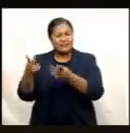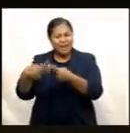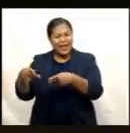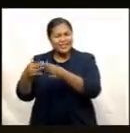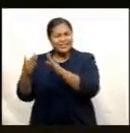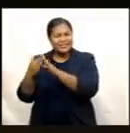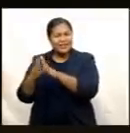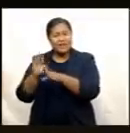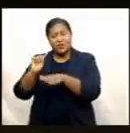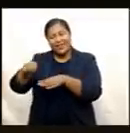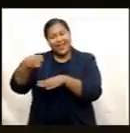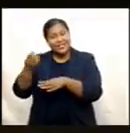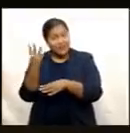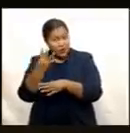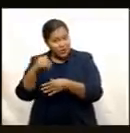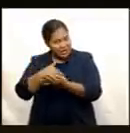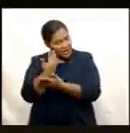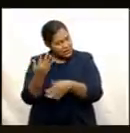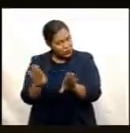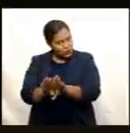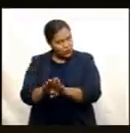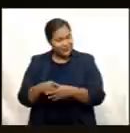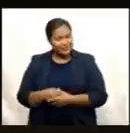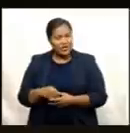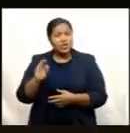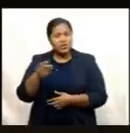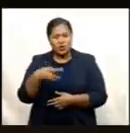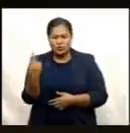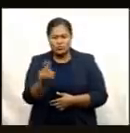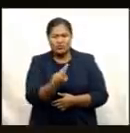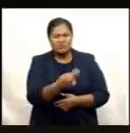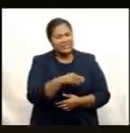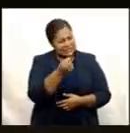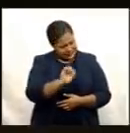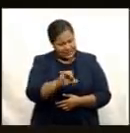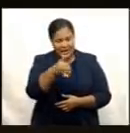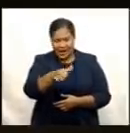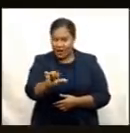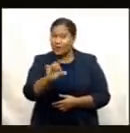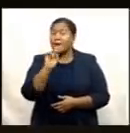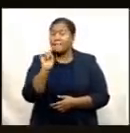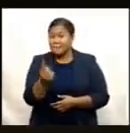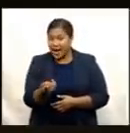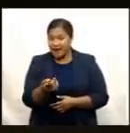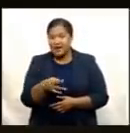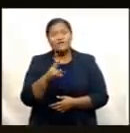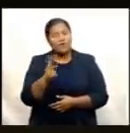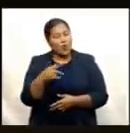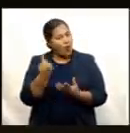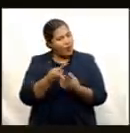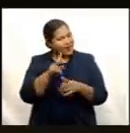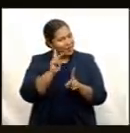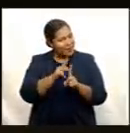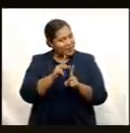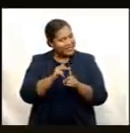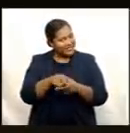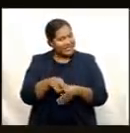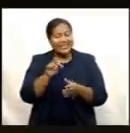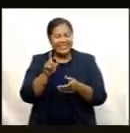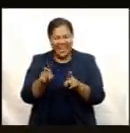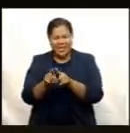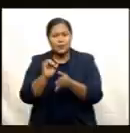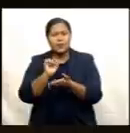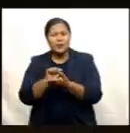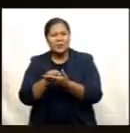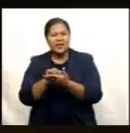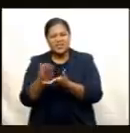next 14 days. Movement in and around town is still allowed, but only for genuine reasons, such as shopping,